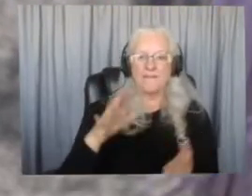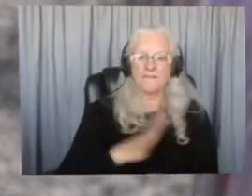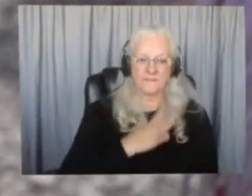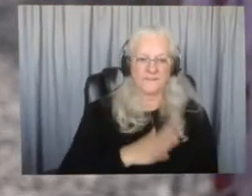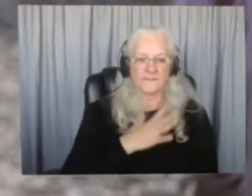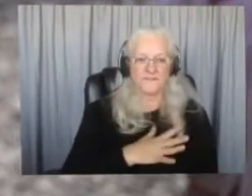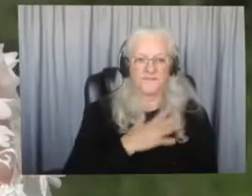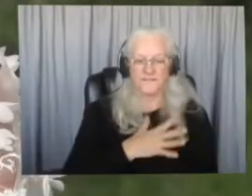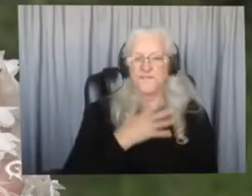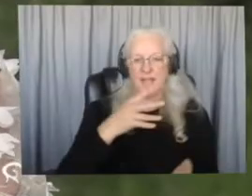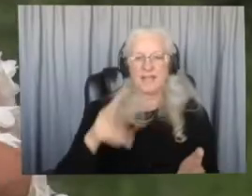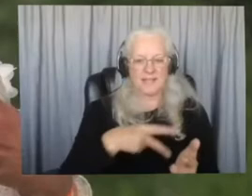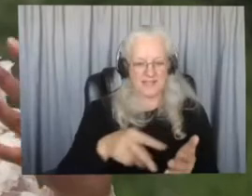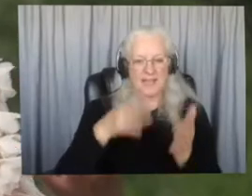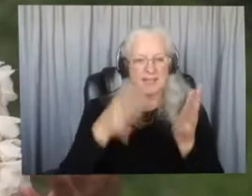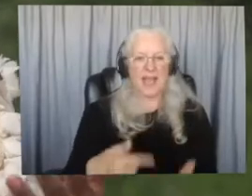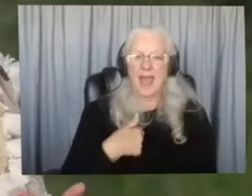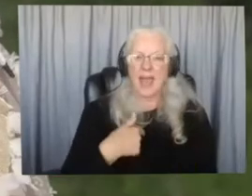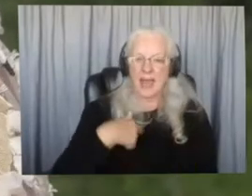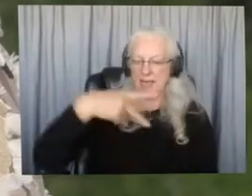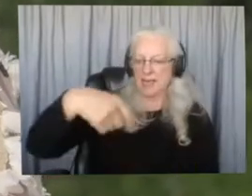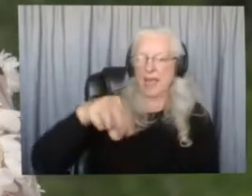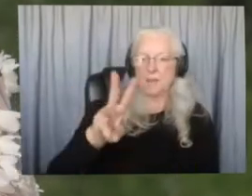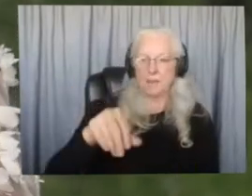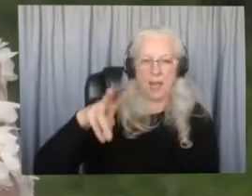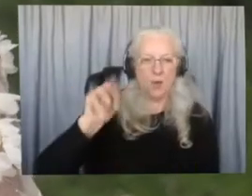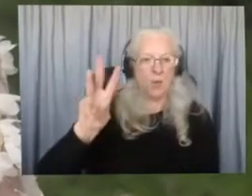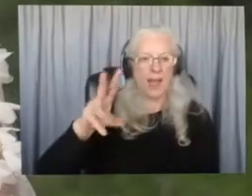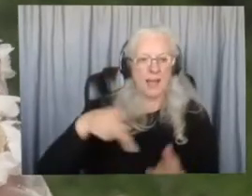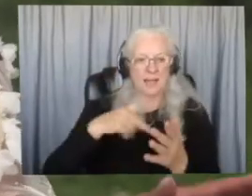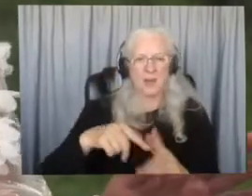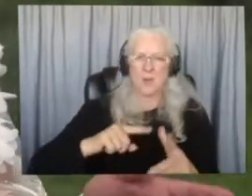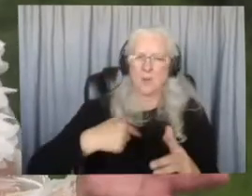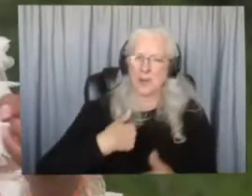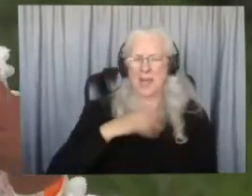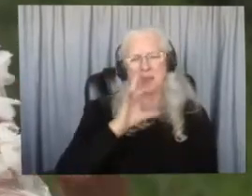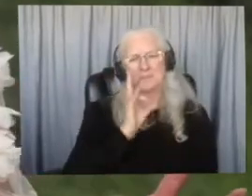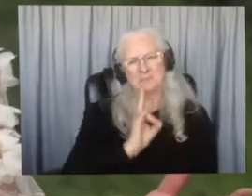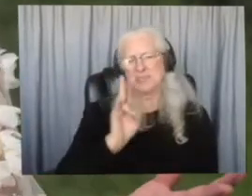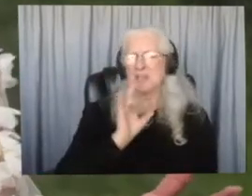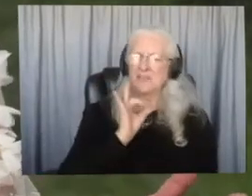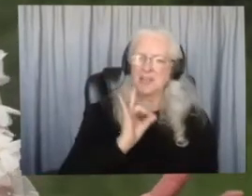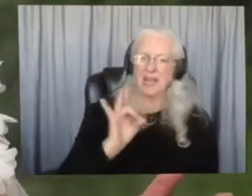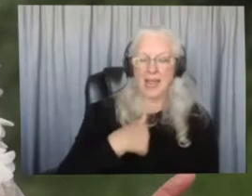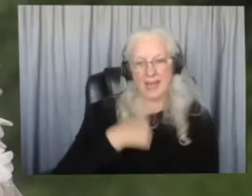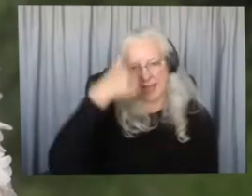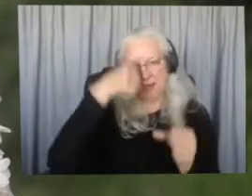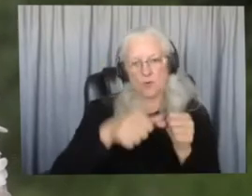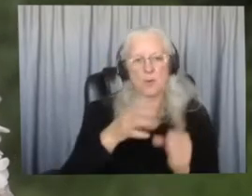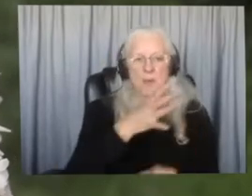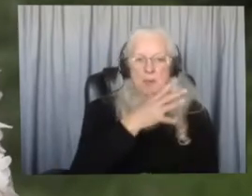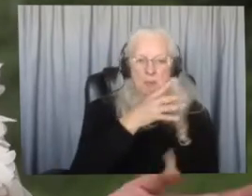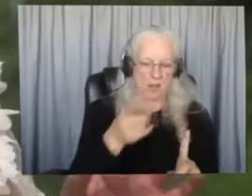powwow dancing since I was probably like 7 or 8 years old. I remember my mother taking me to my very first powwow in Thunder